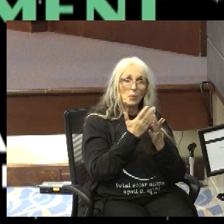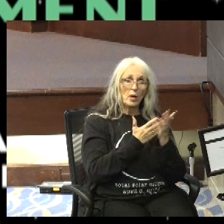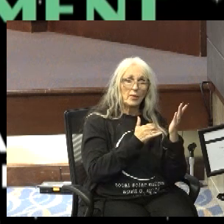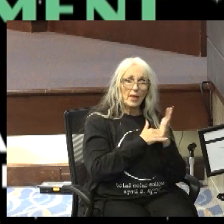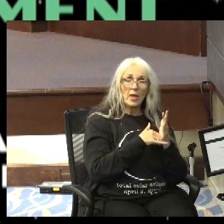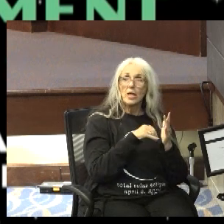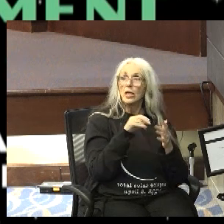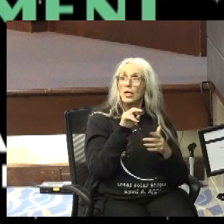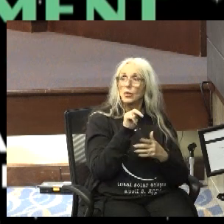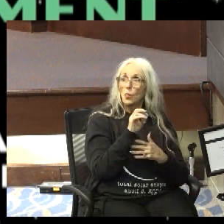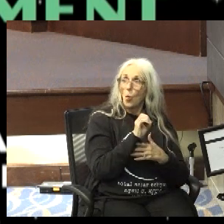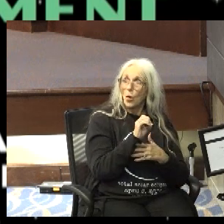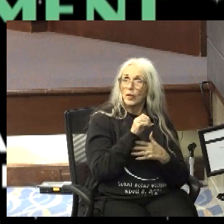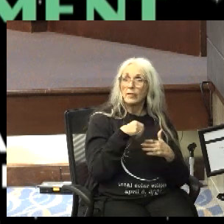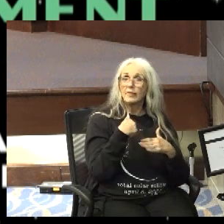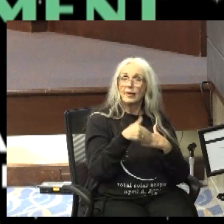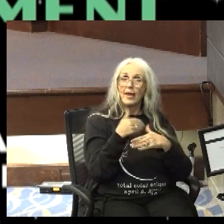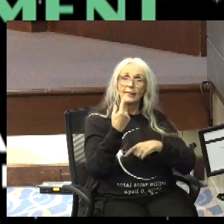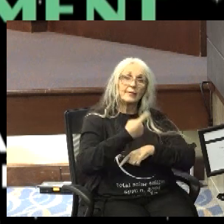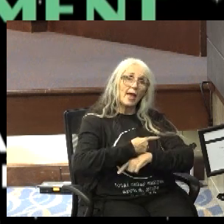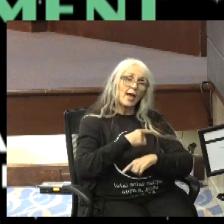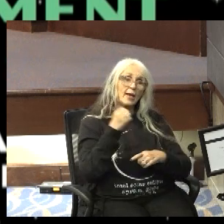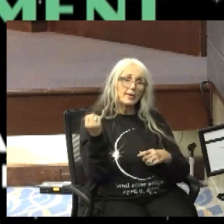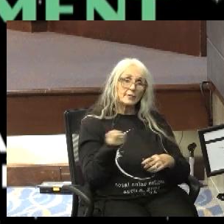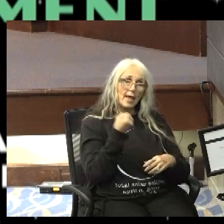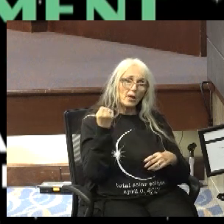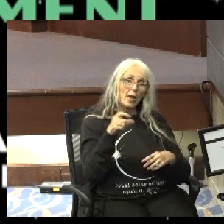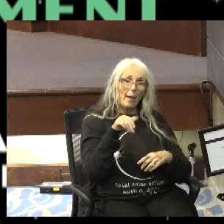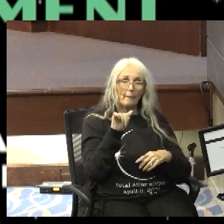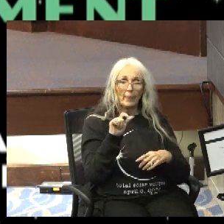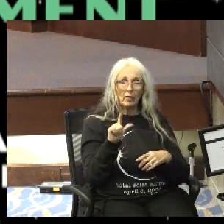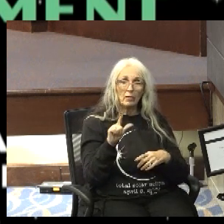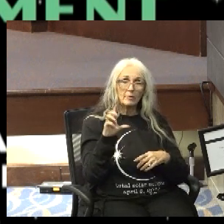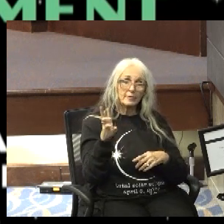New Orleans the next day. That Saturday, April 6th,